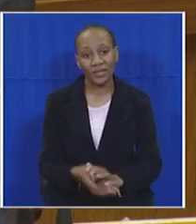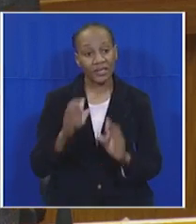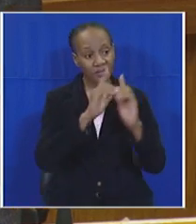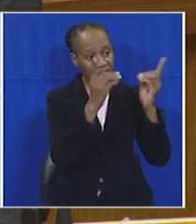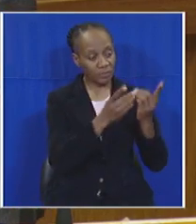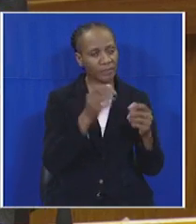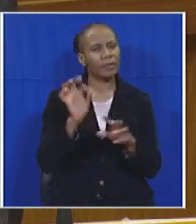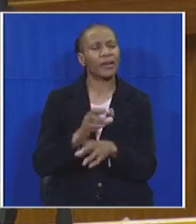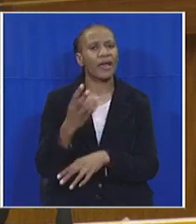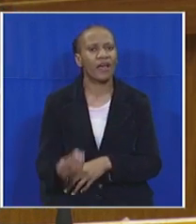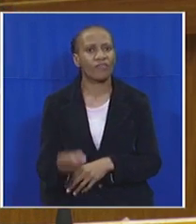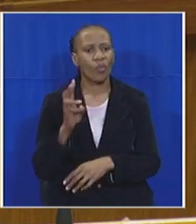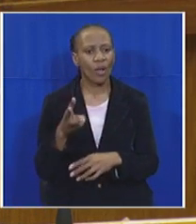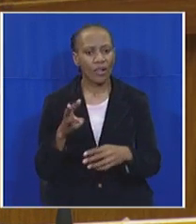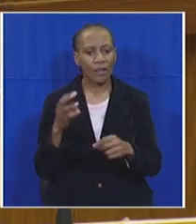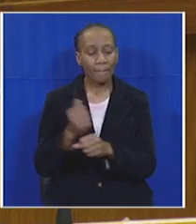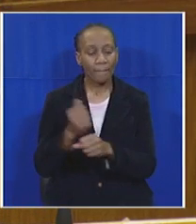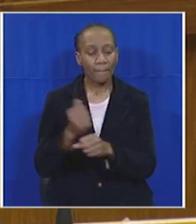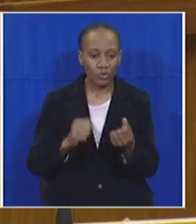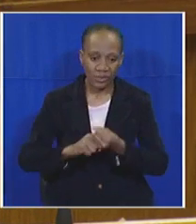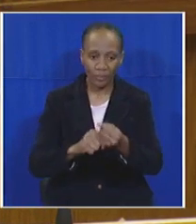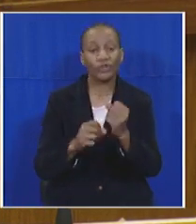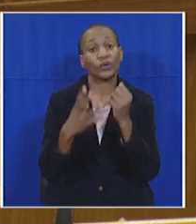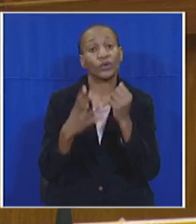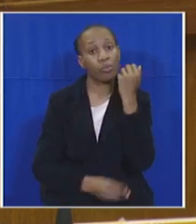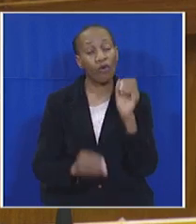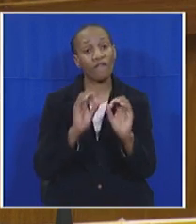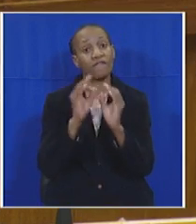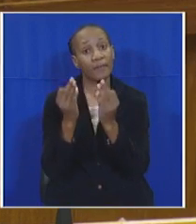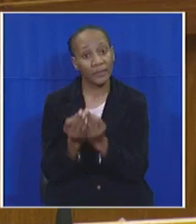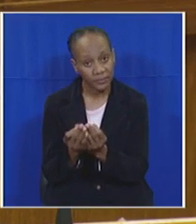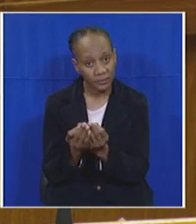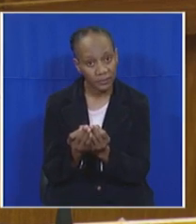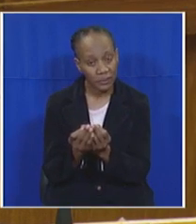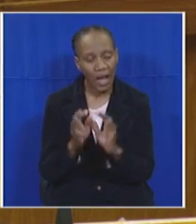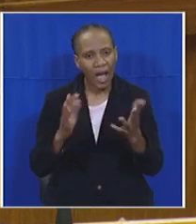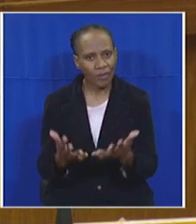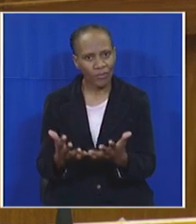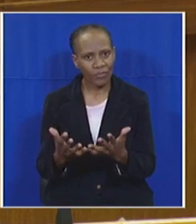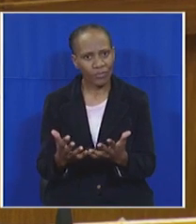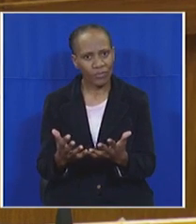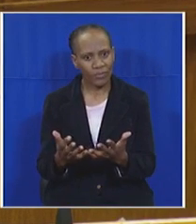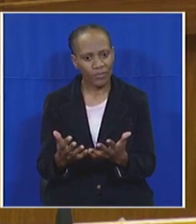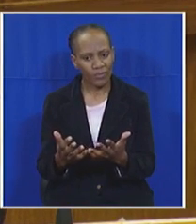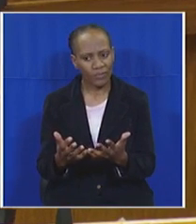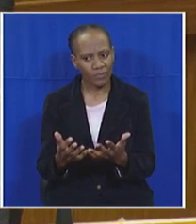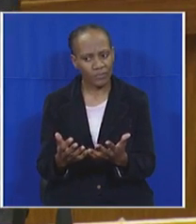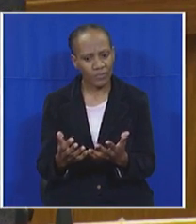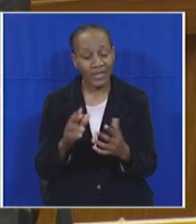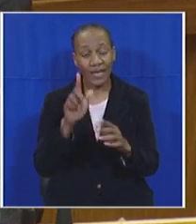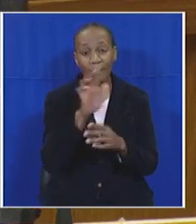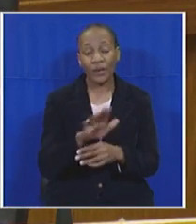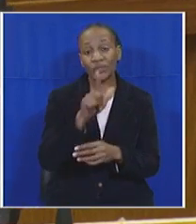an income safety net for the poor, for the poor people by providing this estimate of